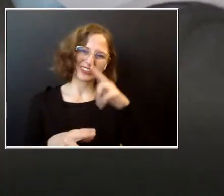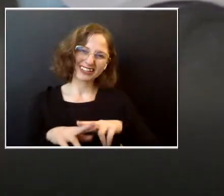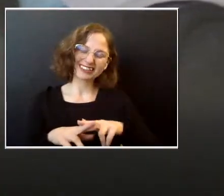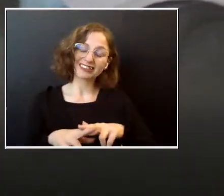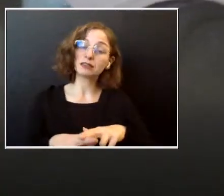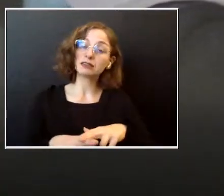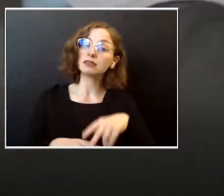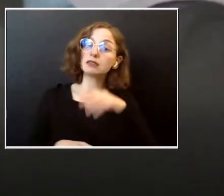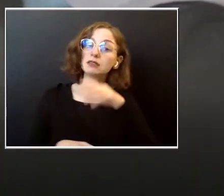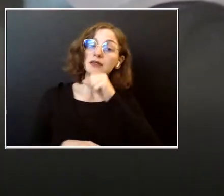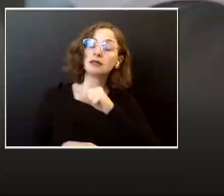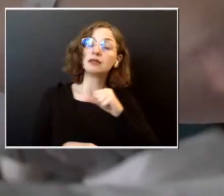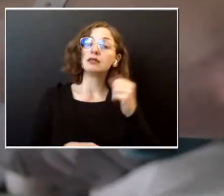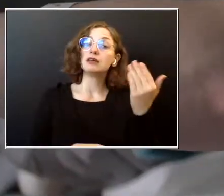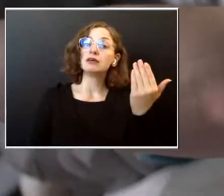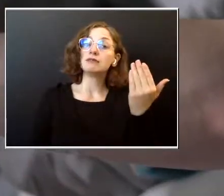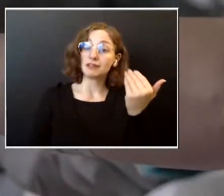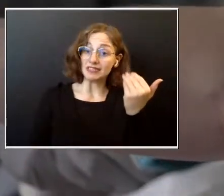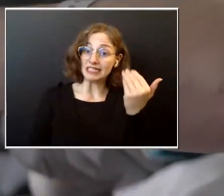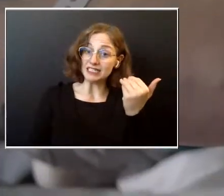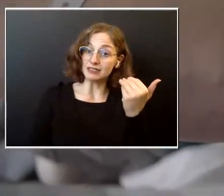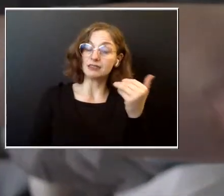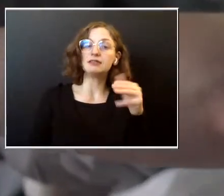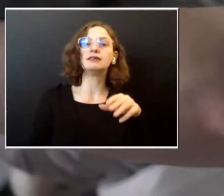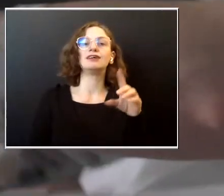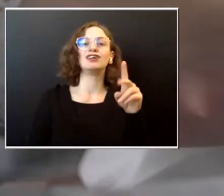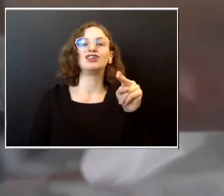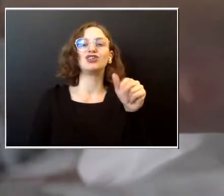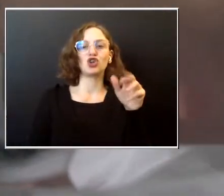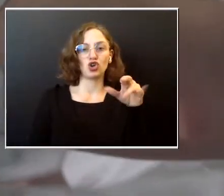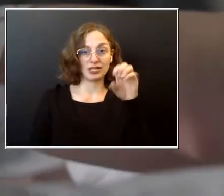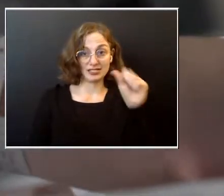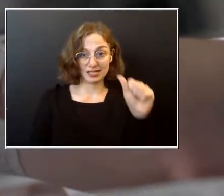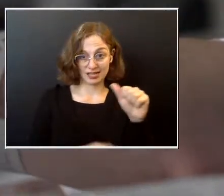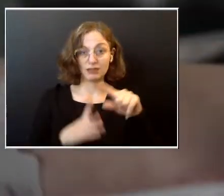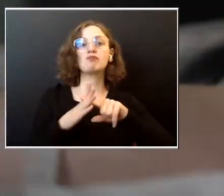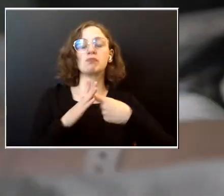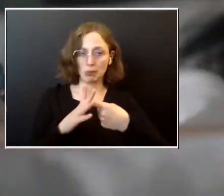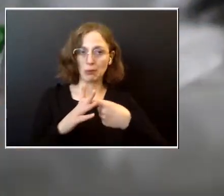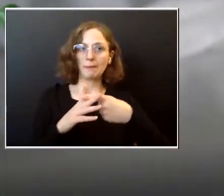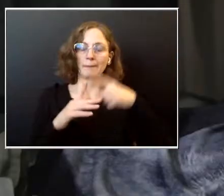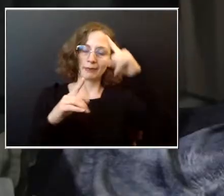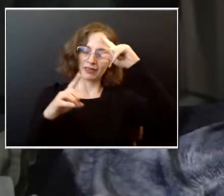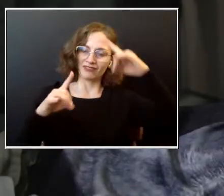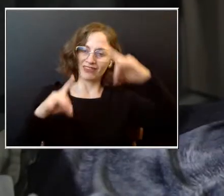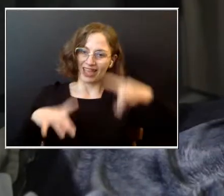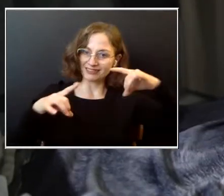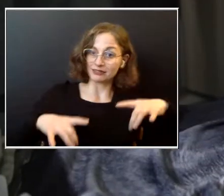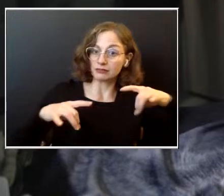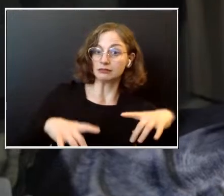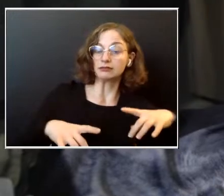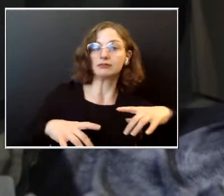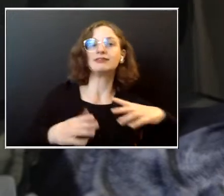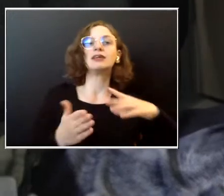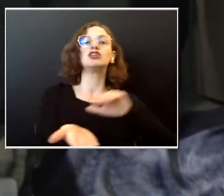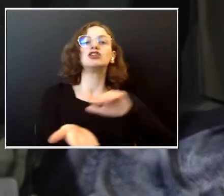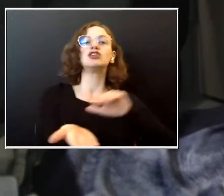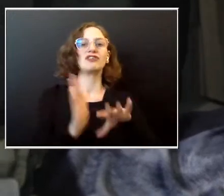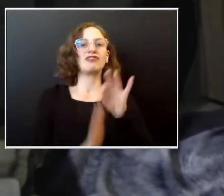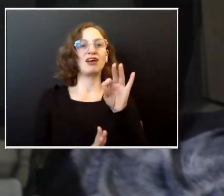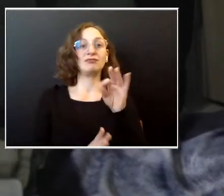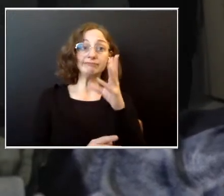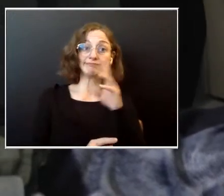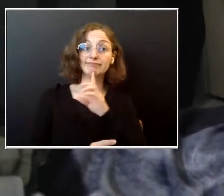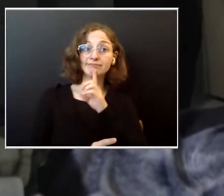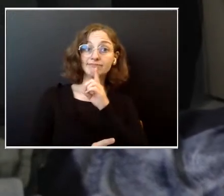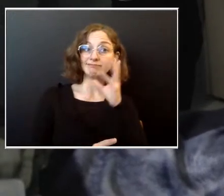called passing out spells. Doctors have since determined Nerissa was having TIAs, or mini strokes. Nerissa